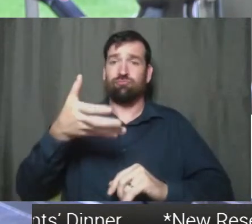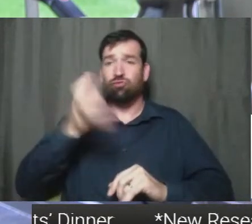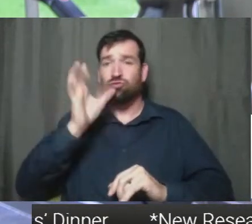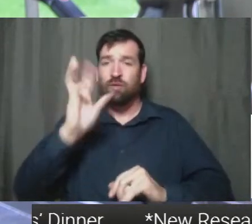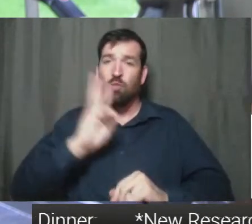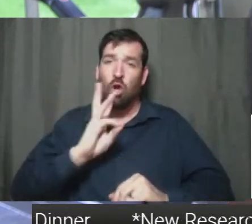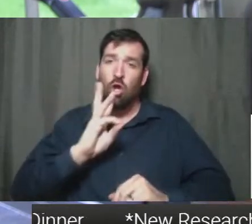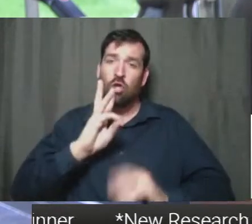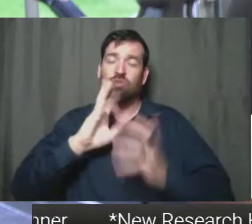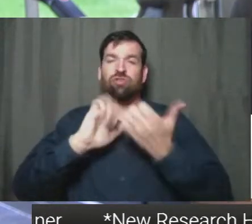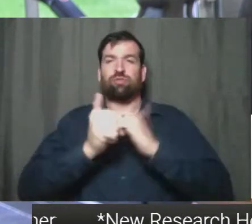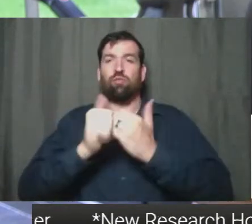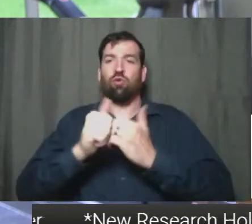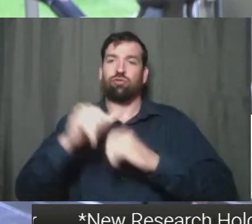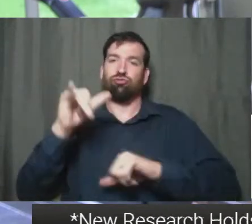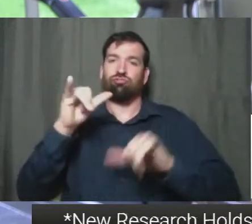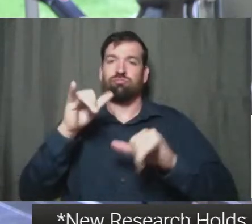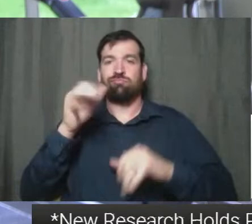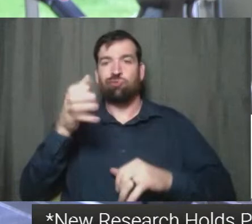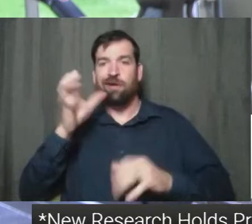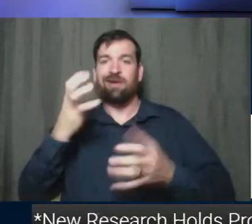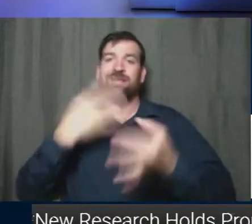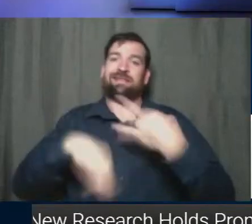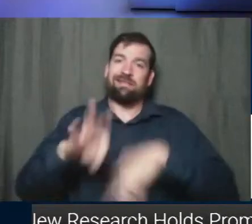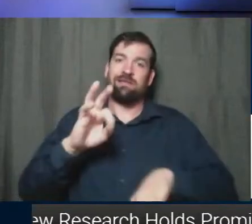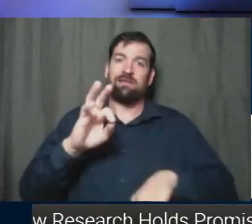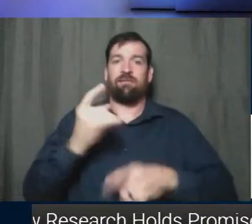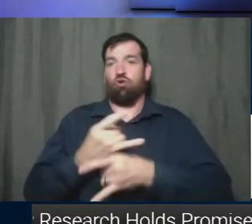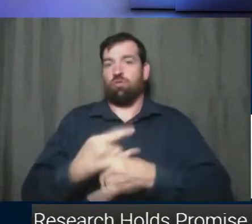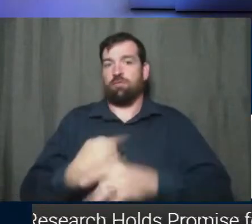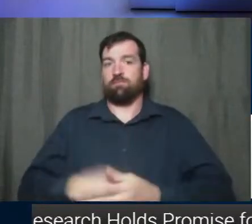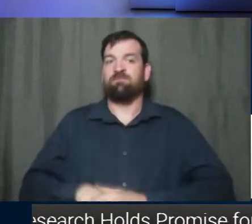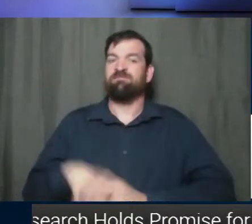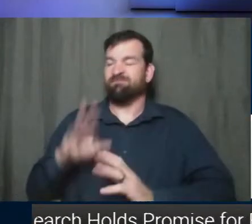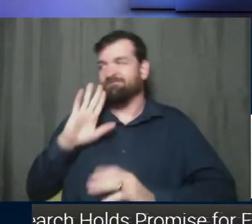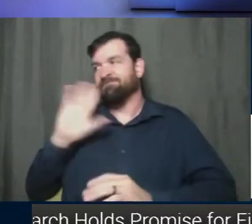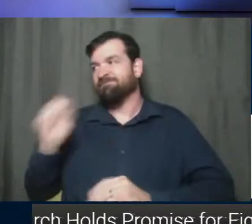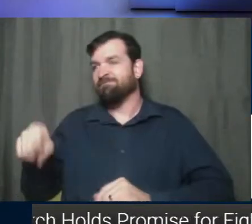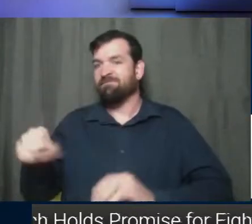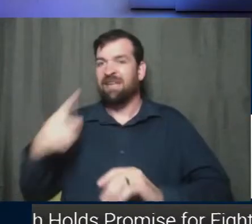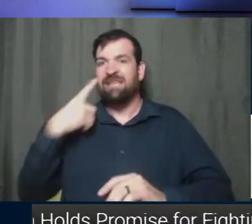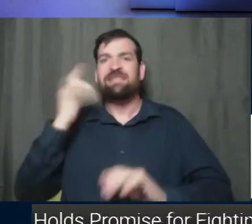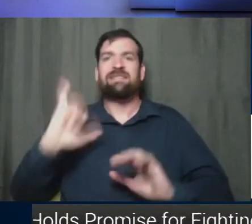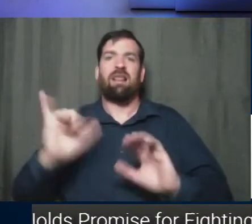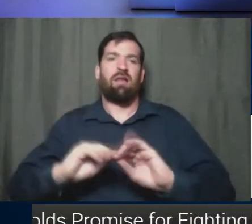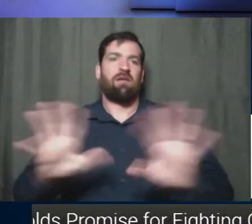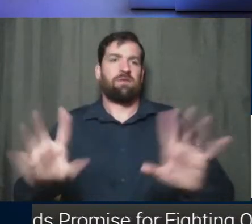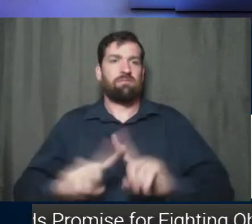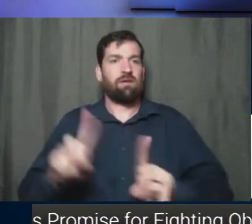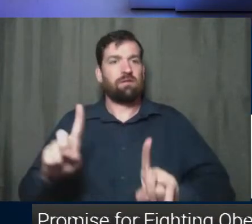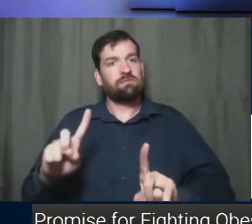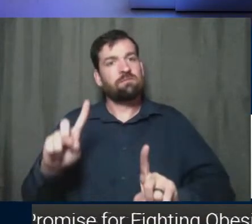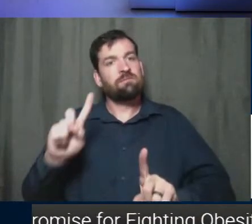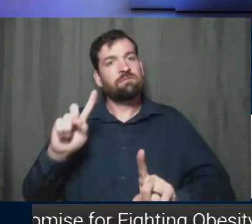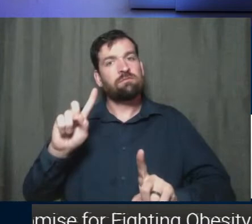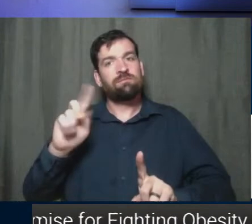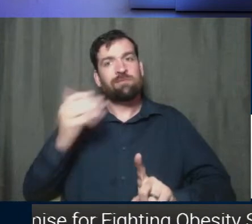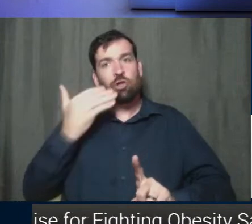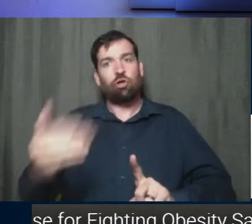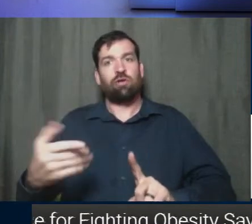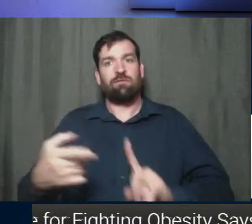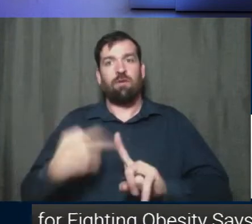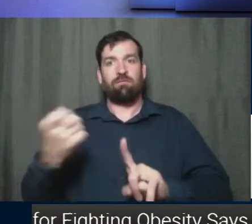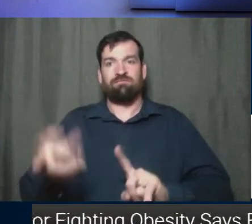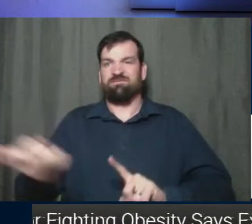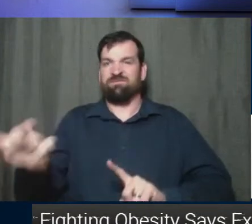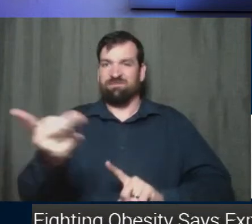putting alcohol in your body. Not overdoing it. I know this sounds very obvious, but it's just nice to hear it coming from our two experts here today. So